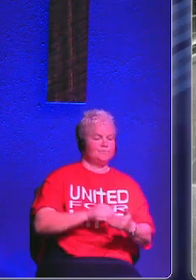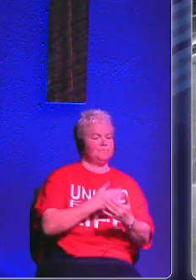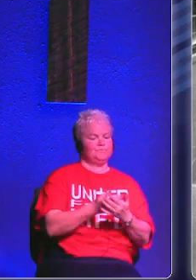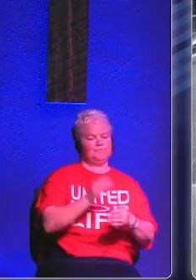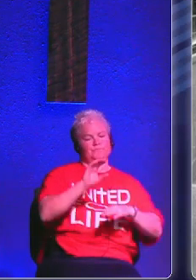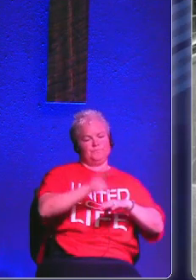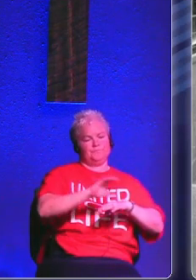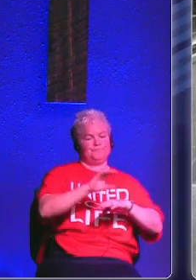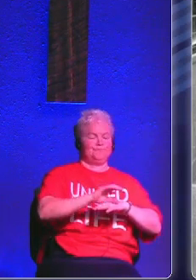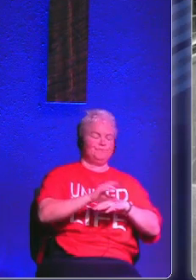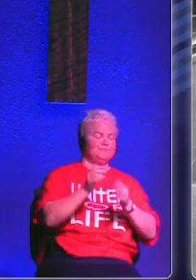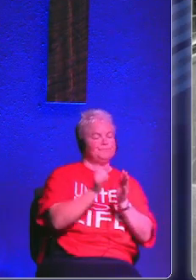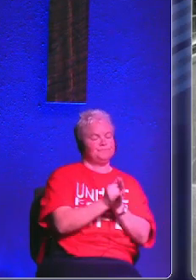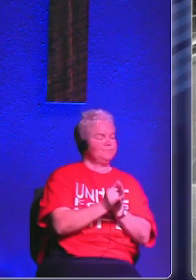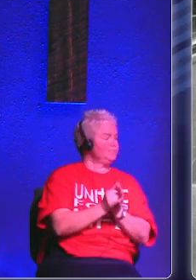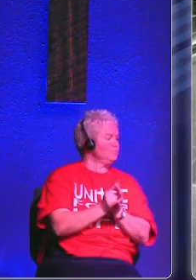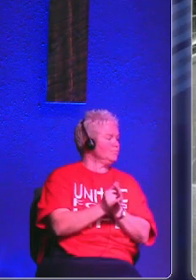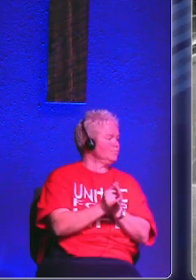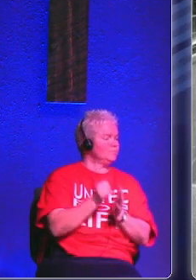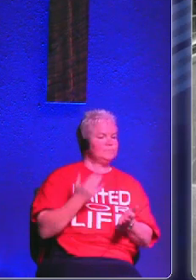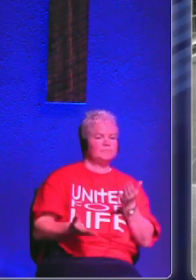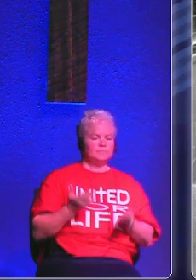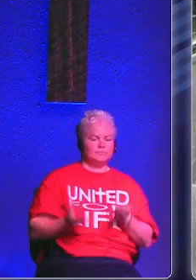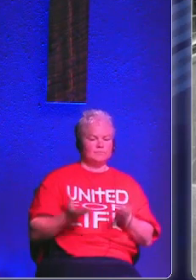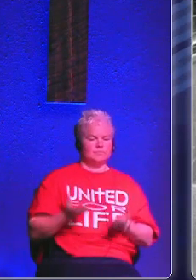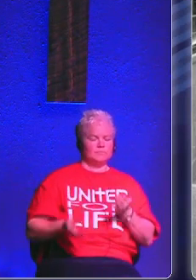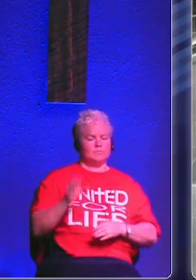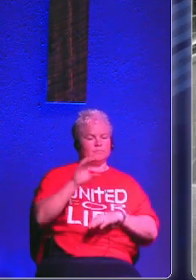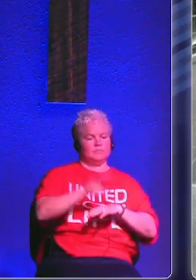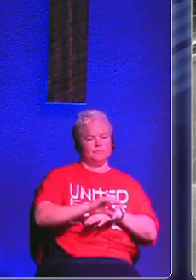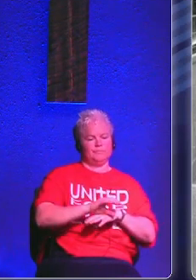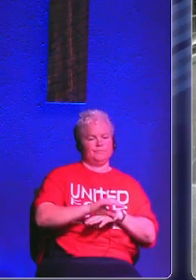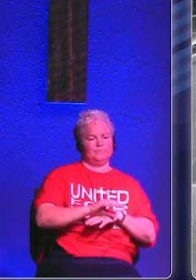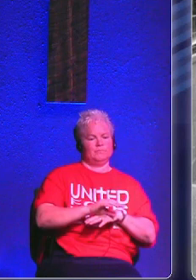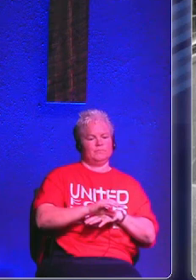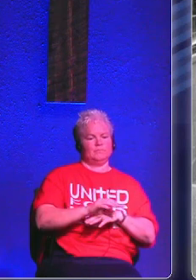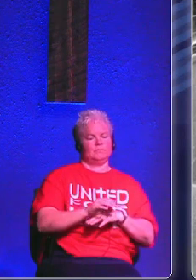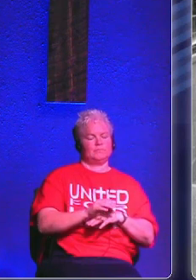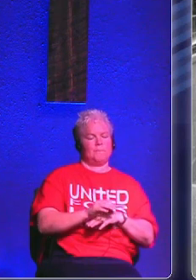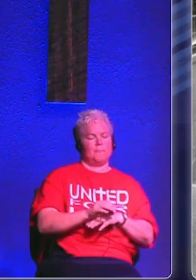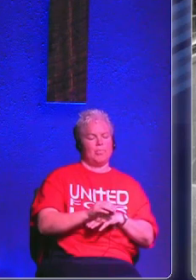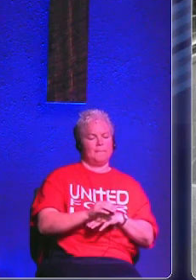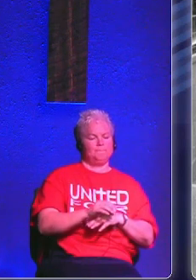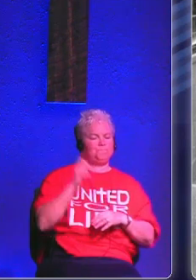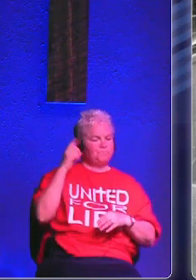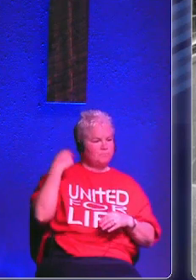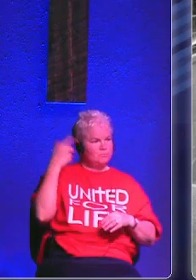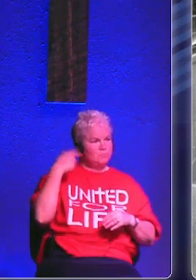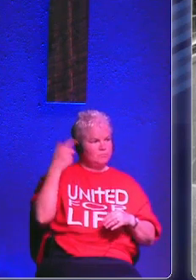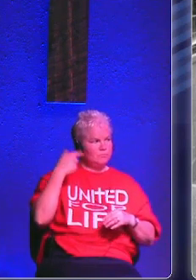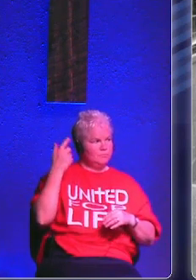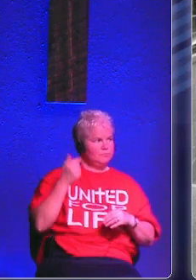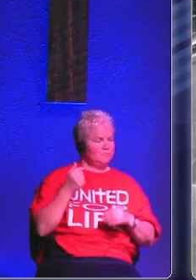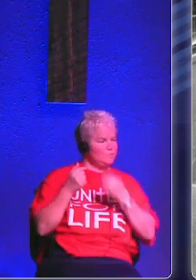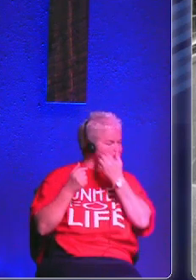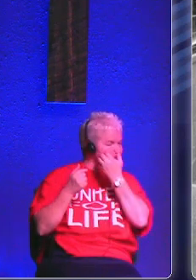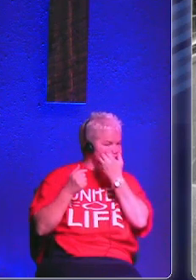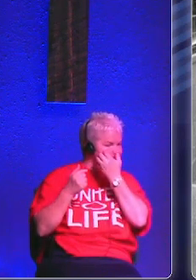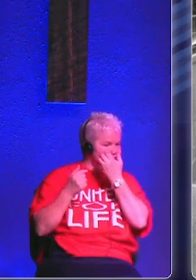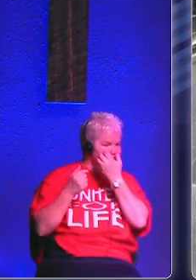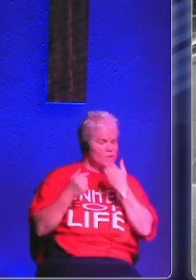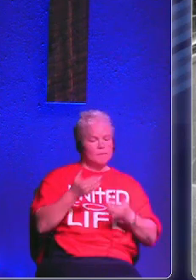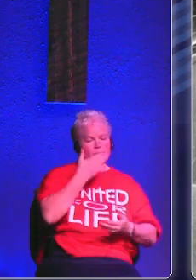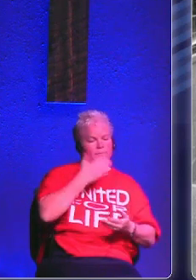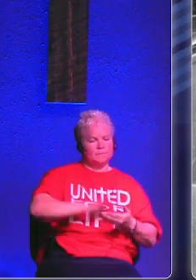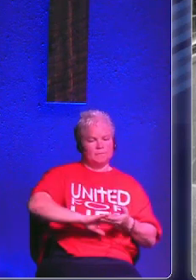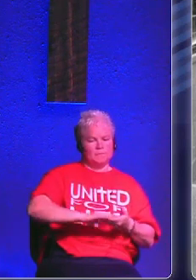all church must be that. And maybe I went to a church and it just was weird. They were saying really